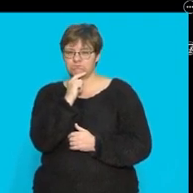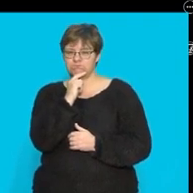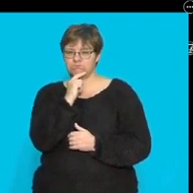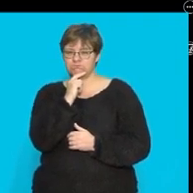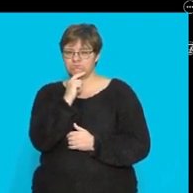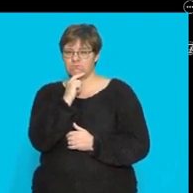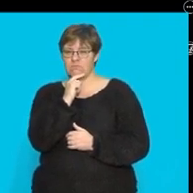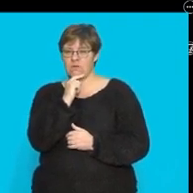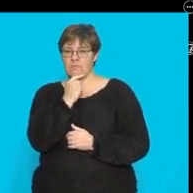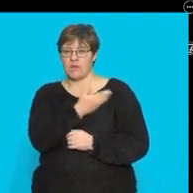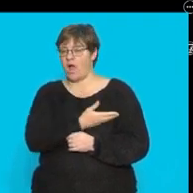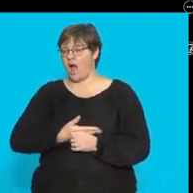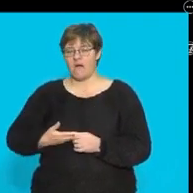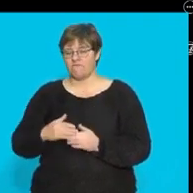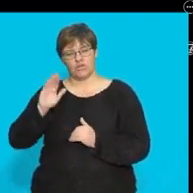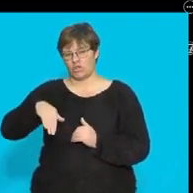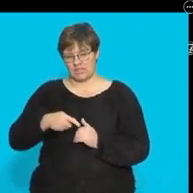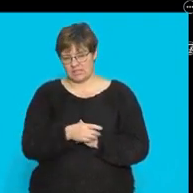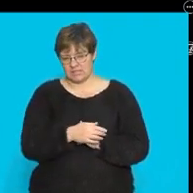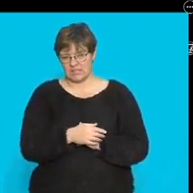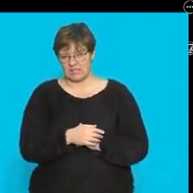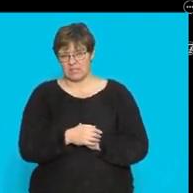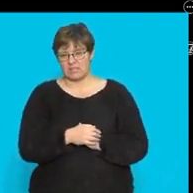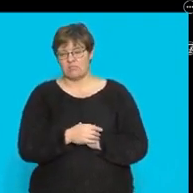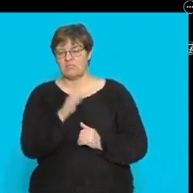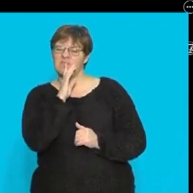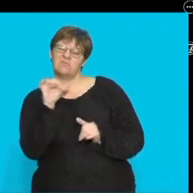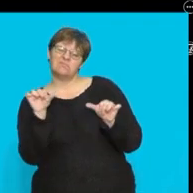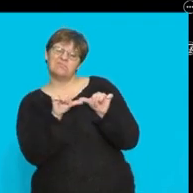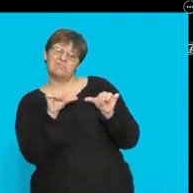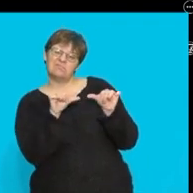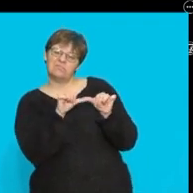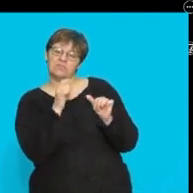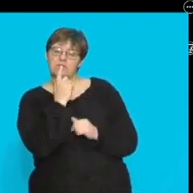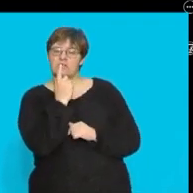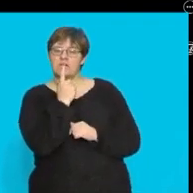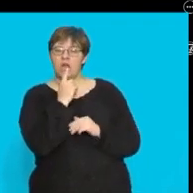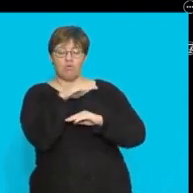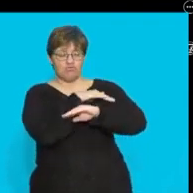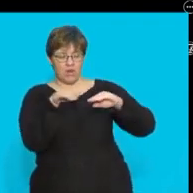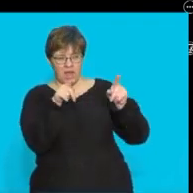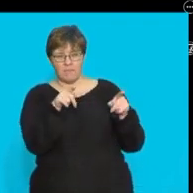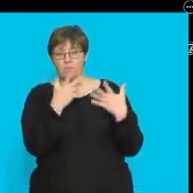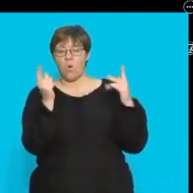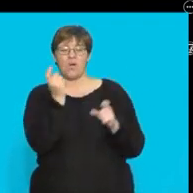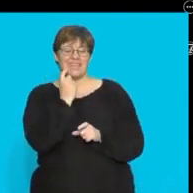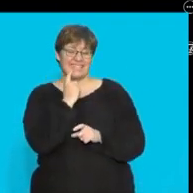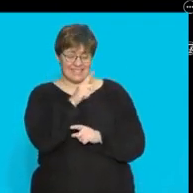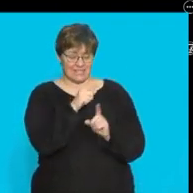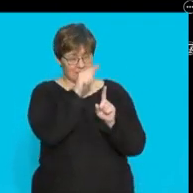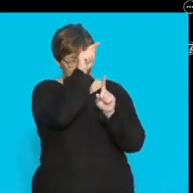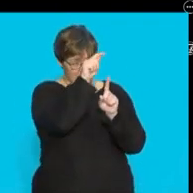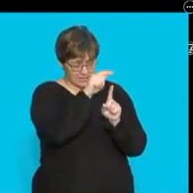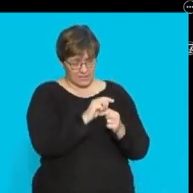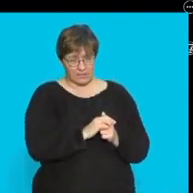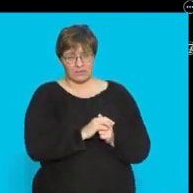there. It's not halfway in between, so you've got to judge. Now, if you use your ruler and be much more accurate than